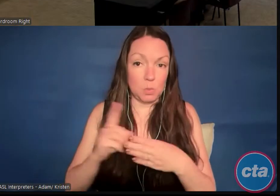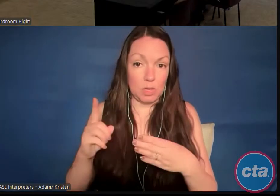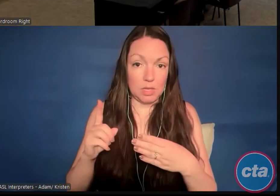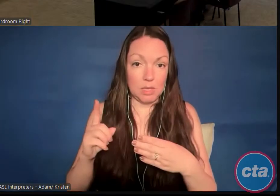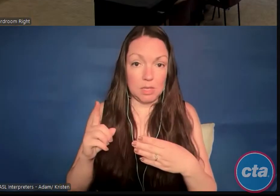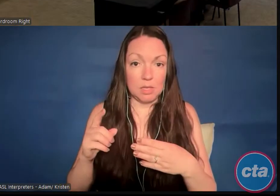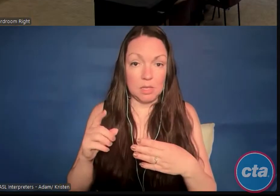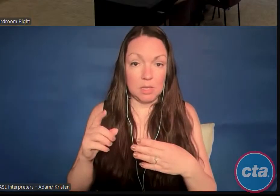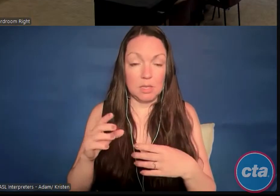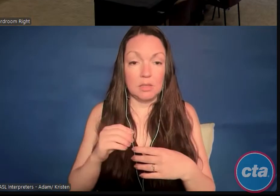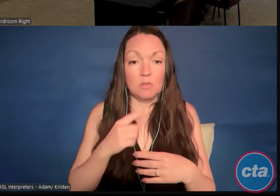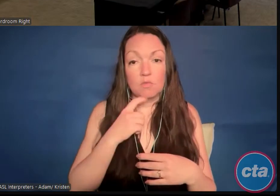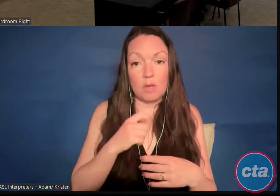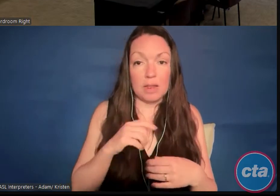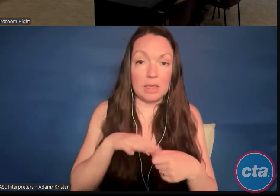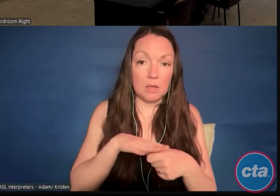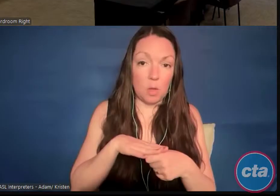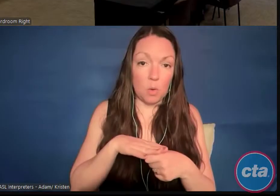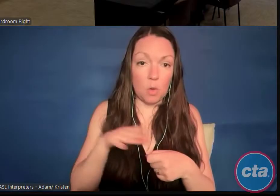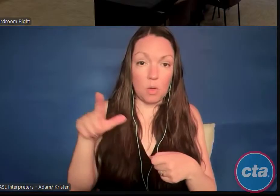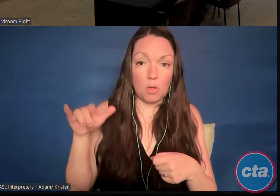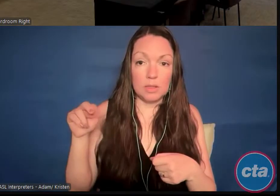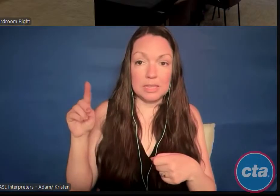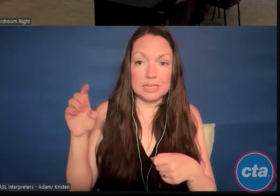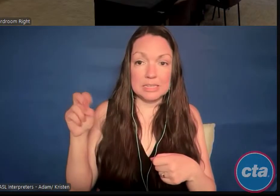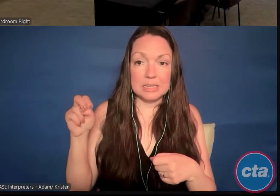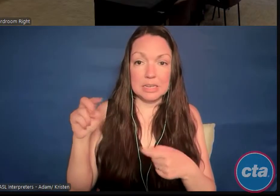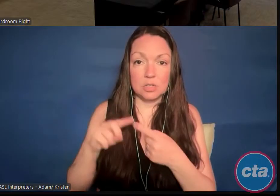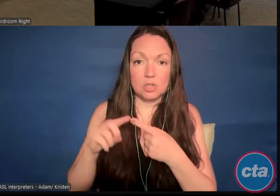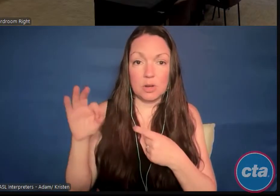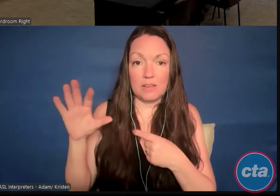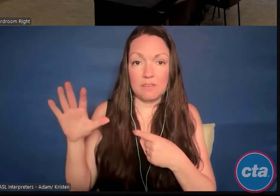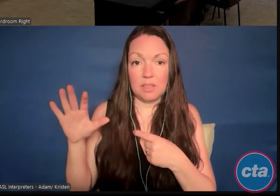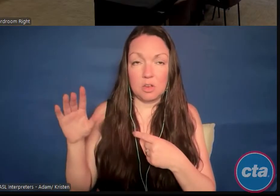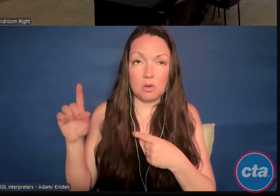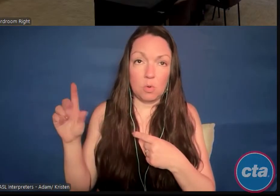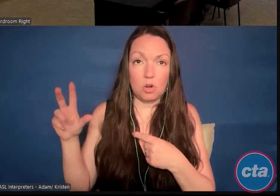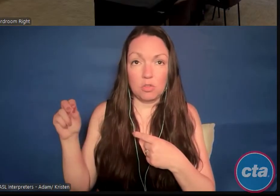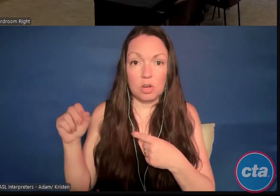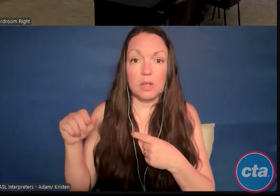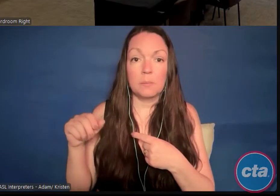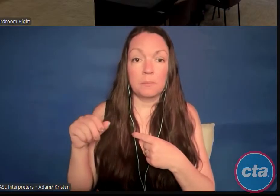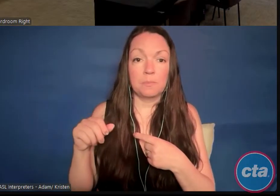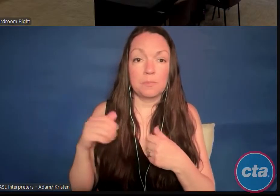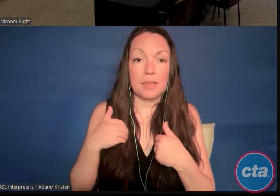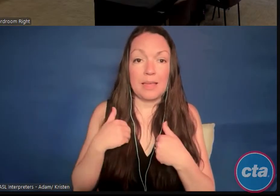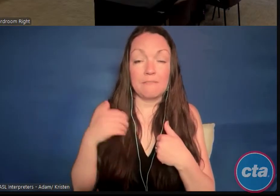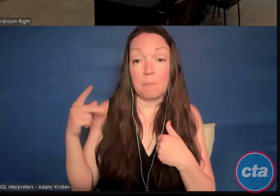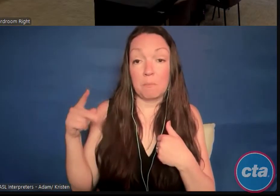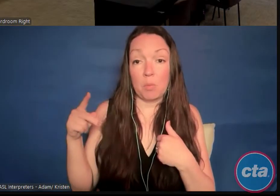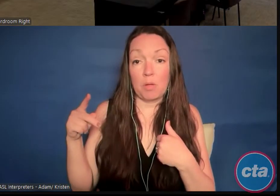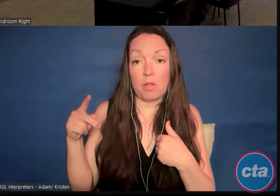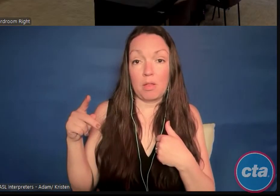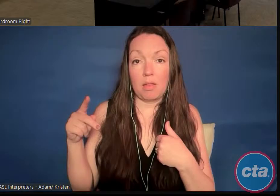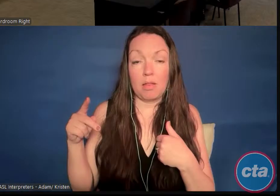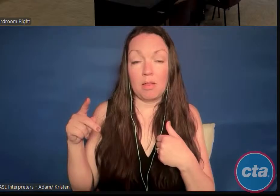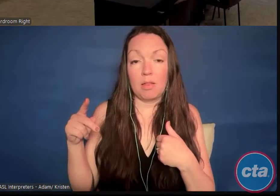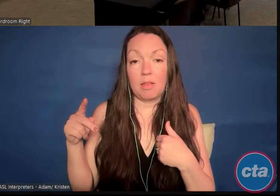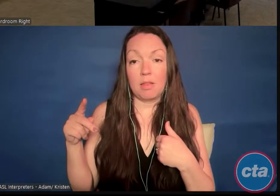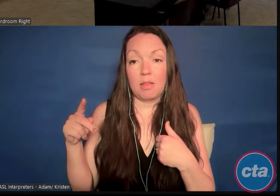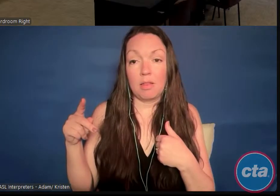be the local, like Linden through 95th or eventually 130th, and then having the purple be like sort of